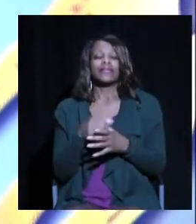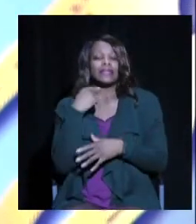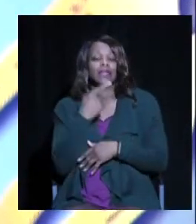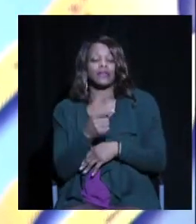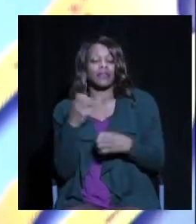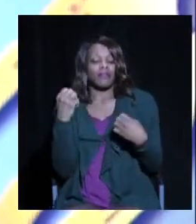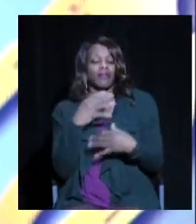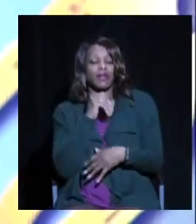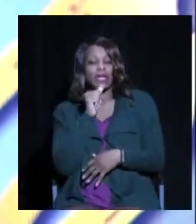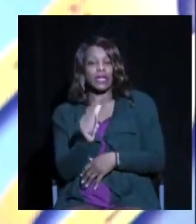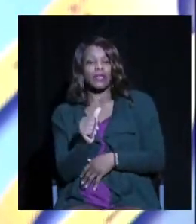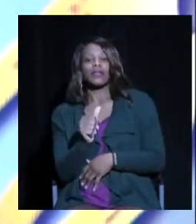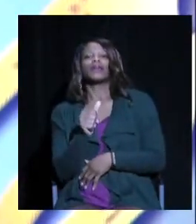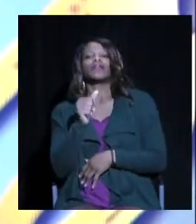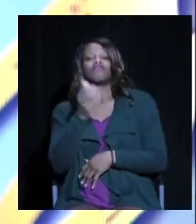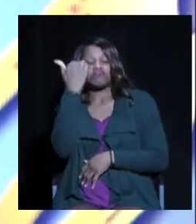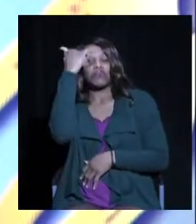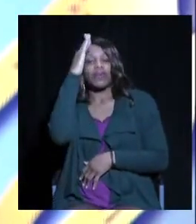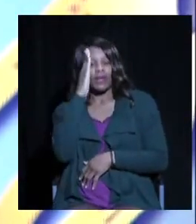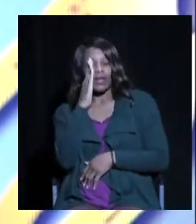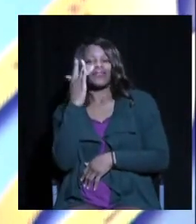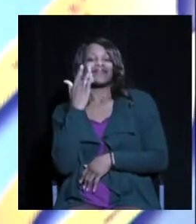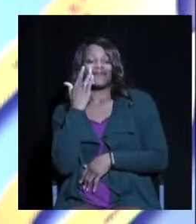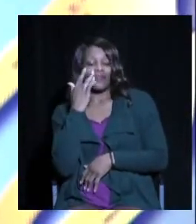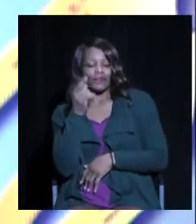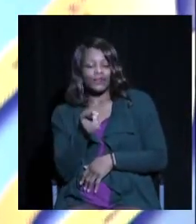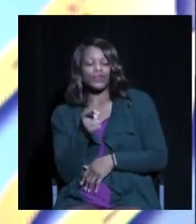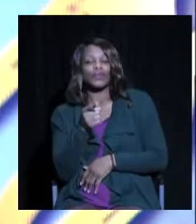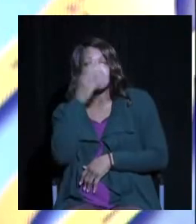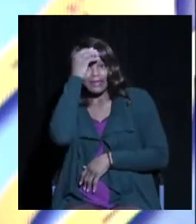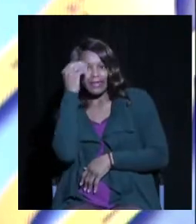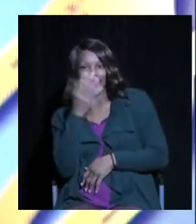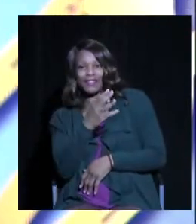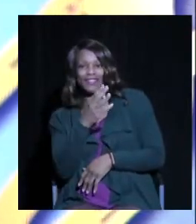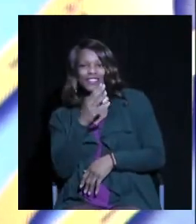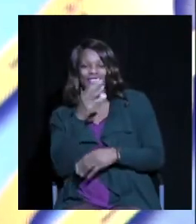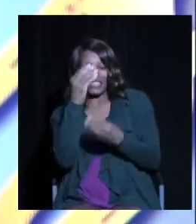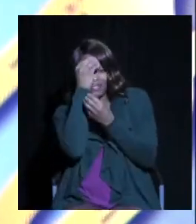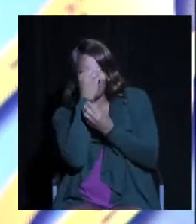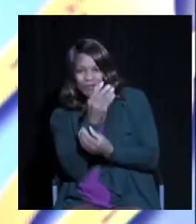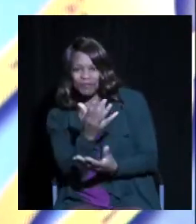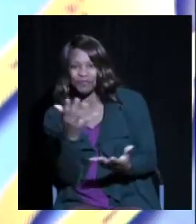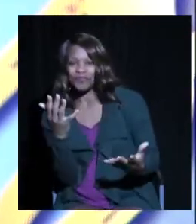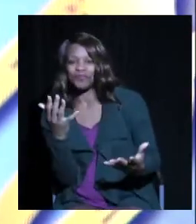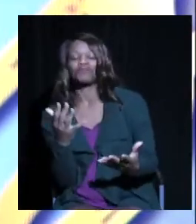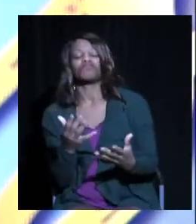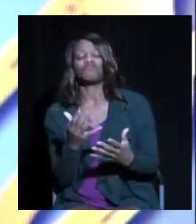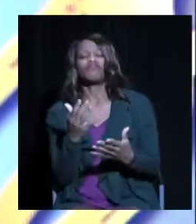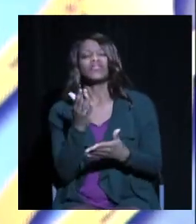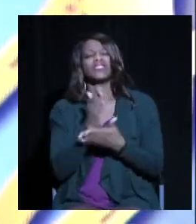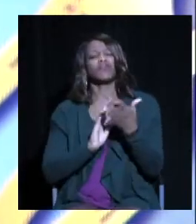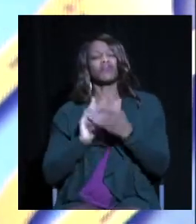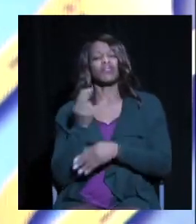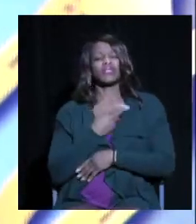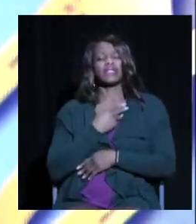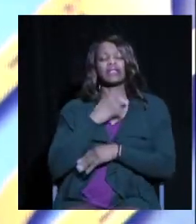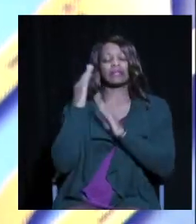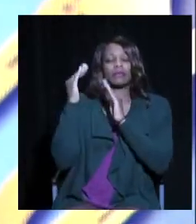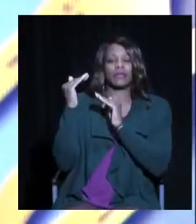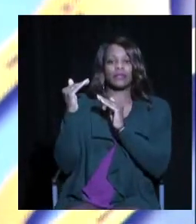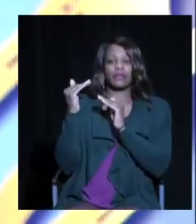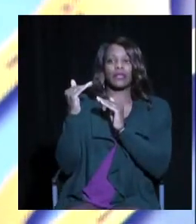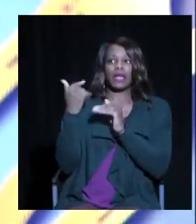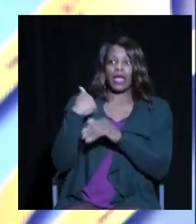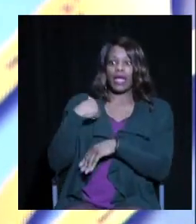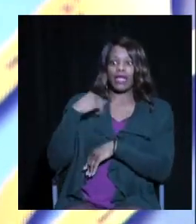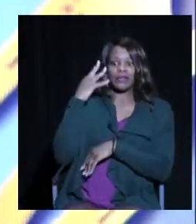afraid. You found favor with God, and he gives her the big news. Some of us would expect, after saying you found favor